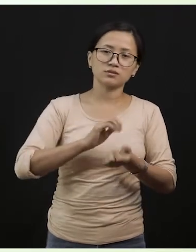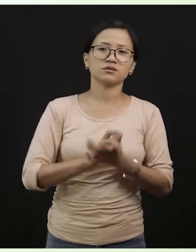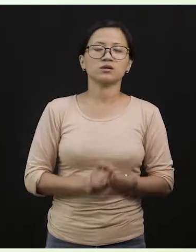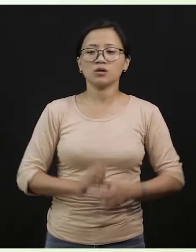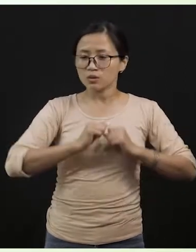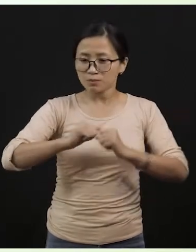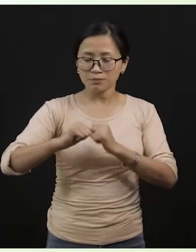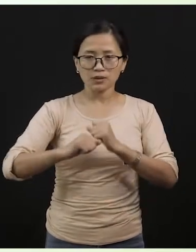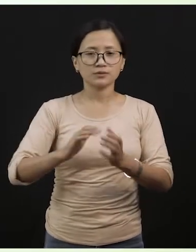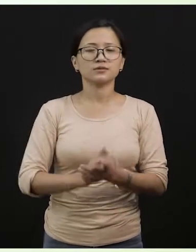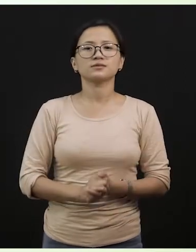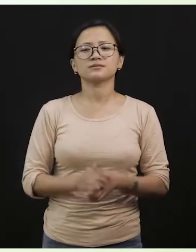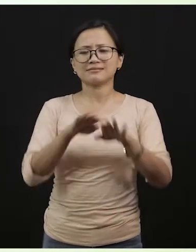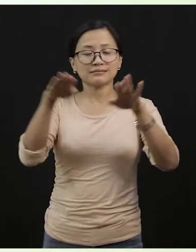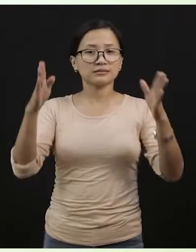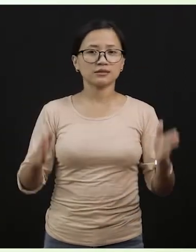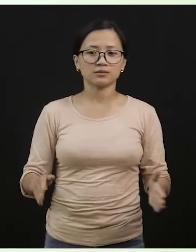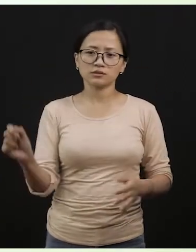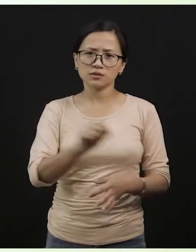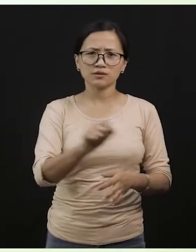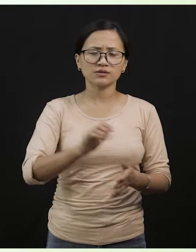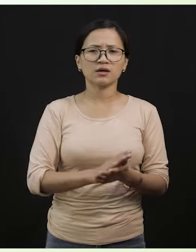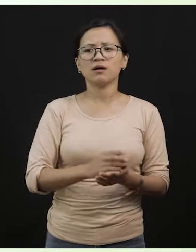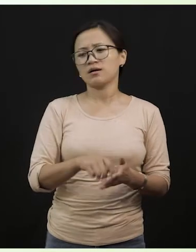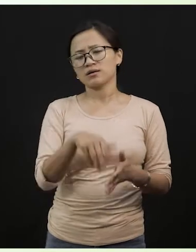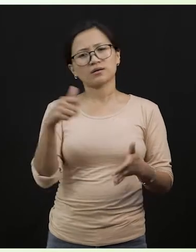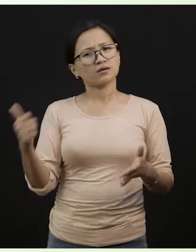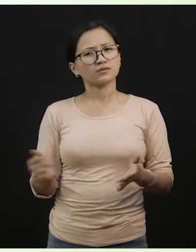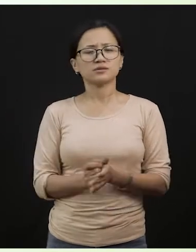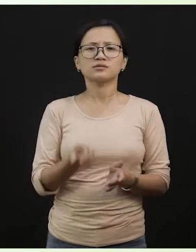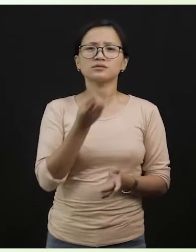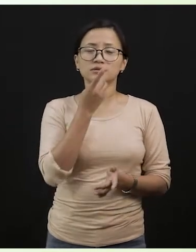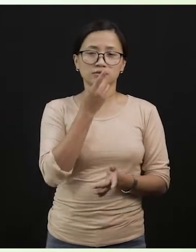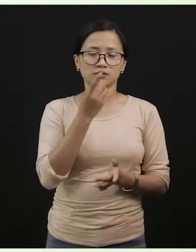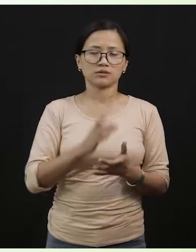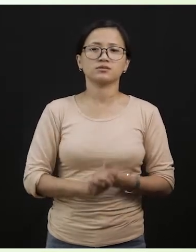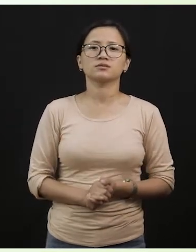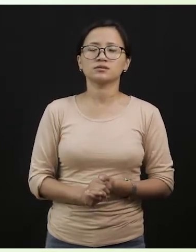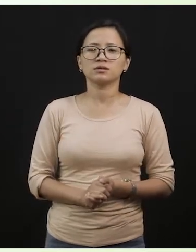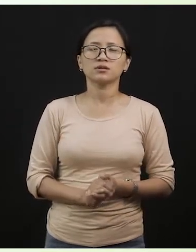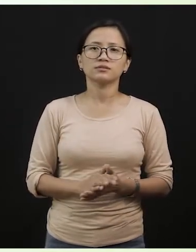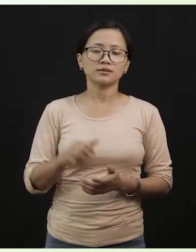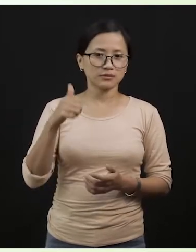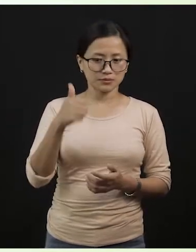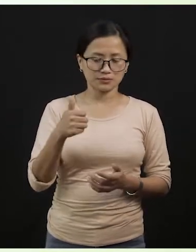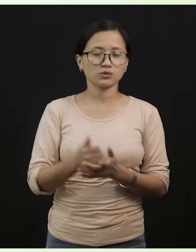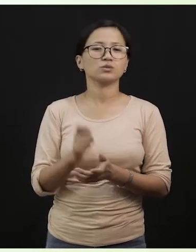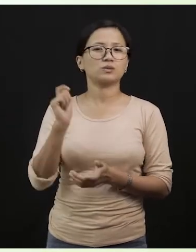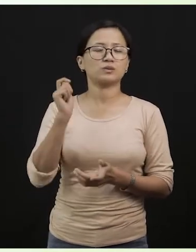even mop the table, clean the table after dinner. That is something that you can do. That is a good deed,